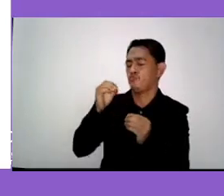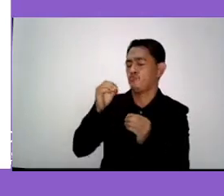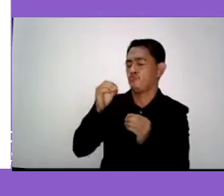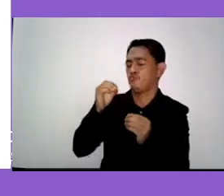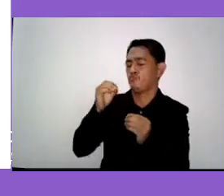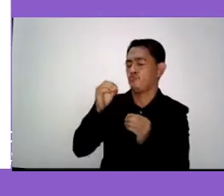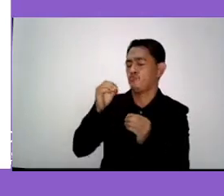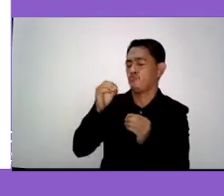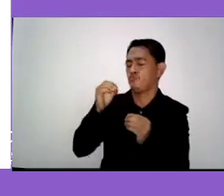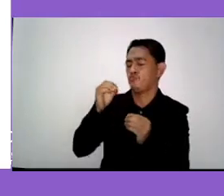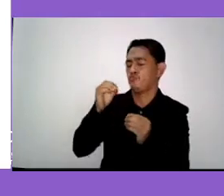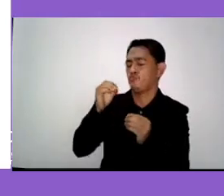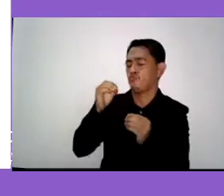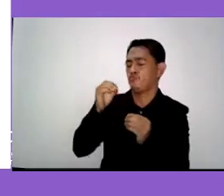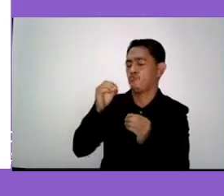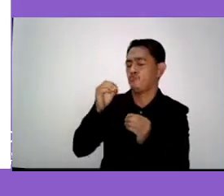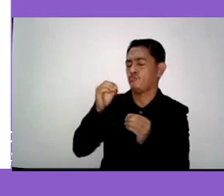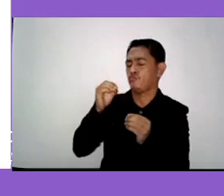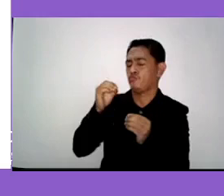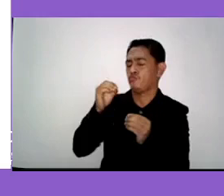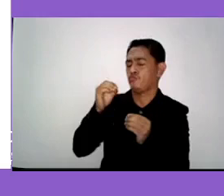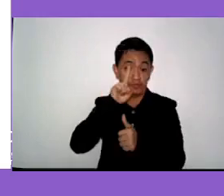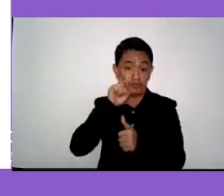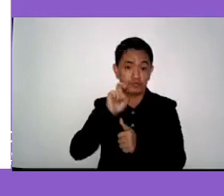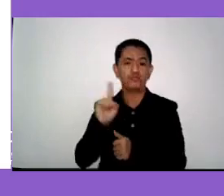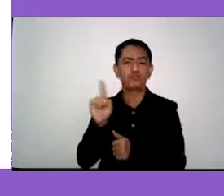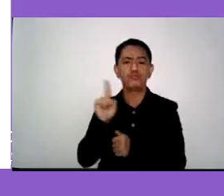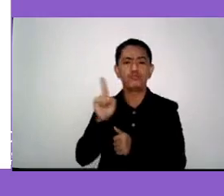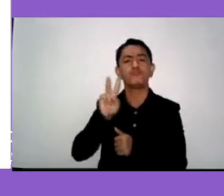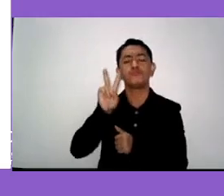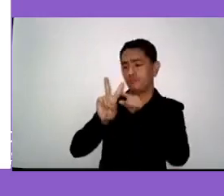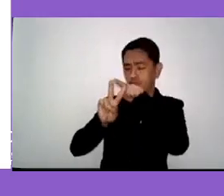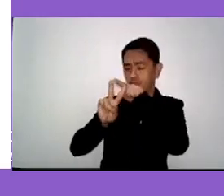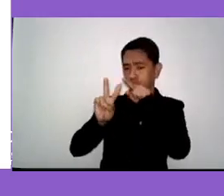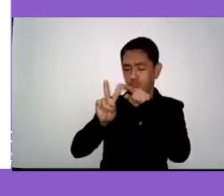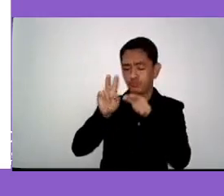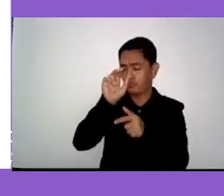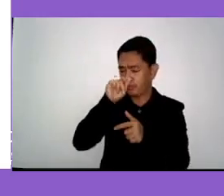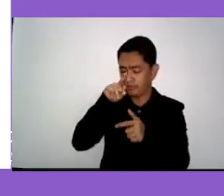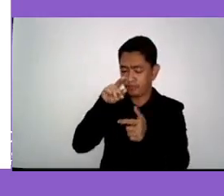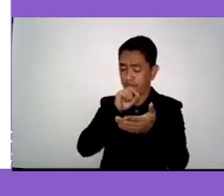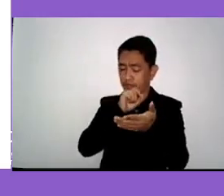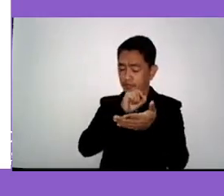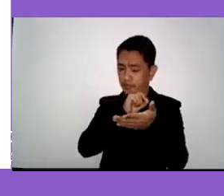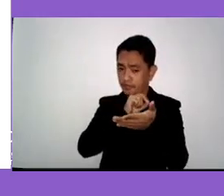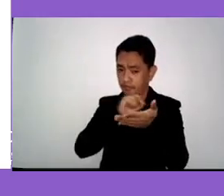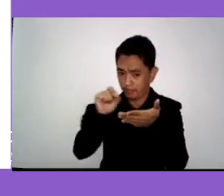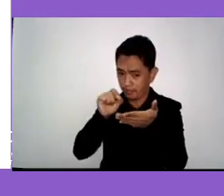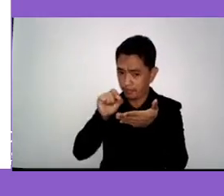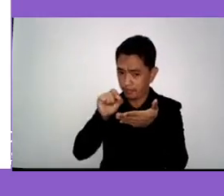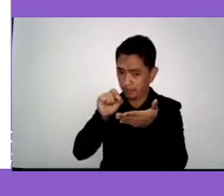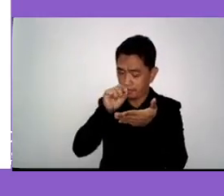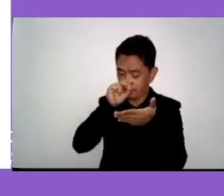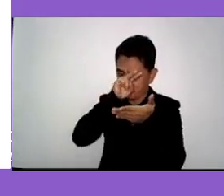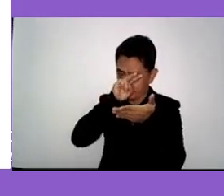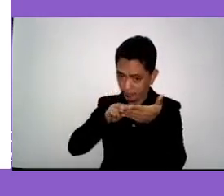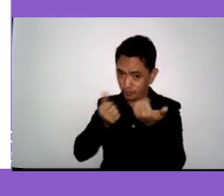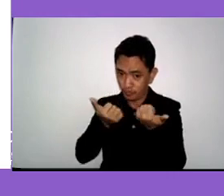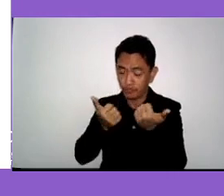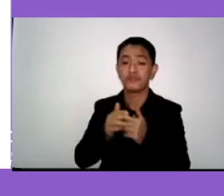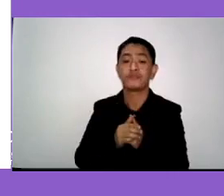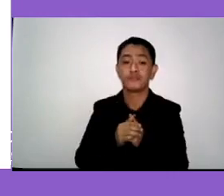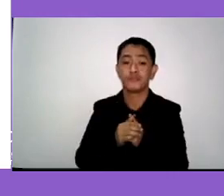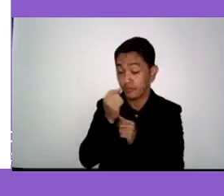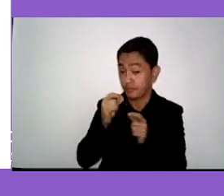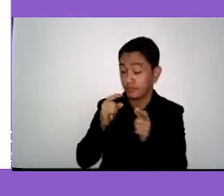winners. First question, what are the two aspects of reading and writing? Is it understanding